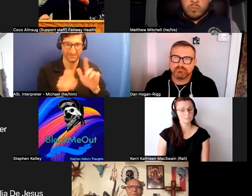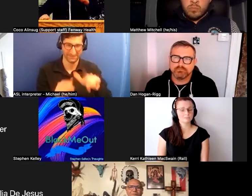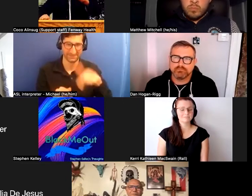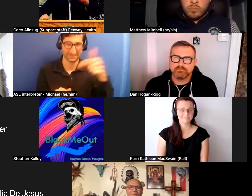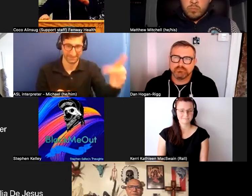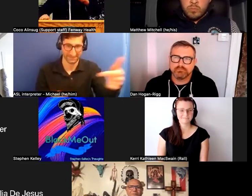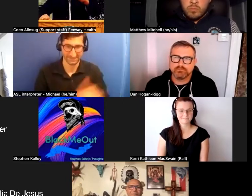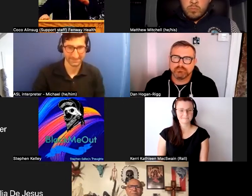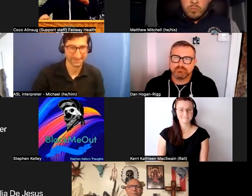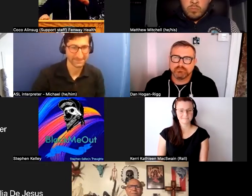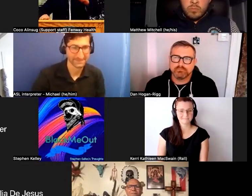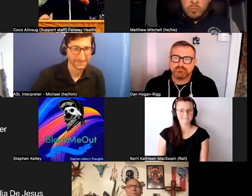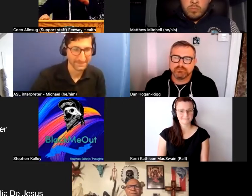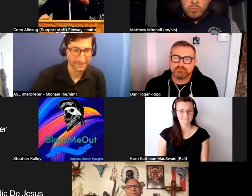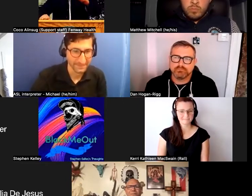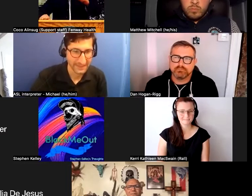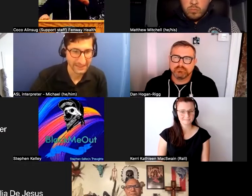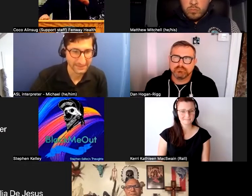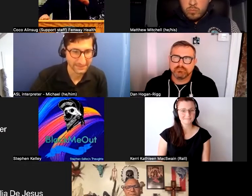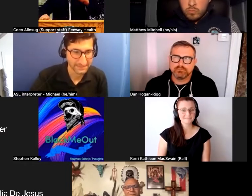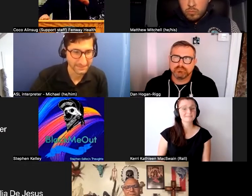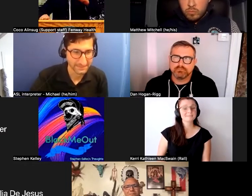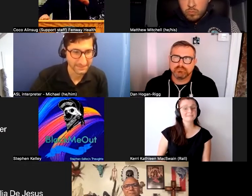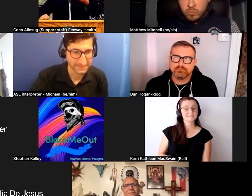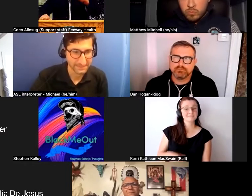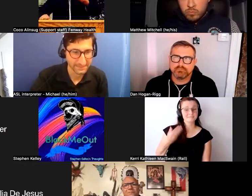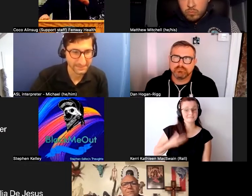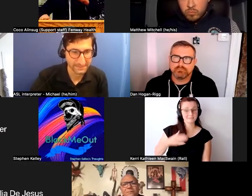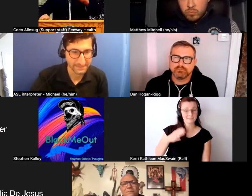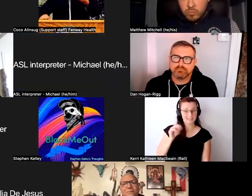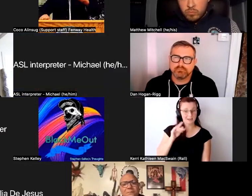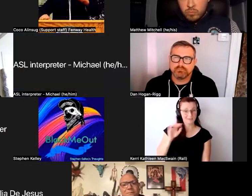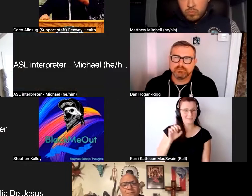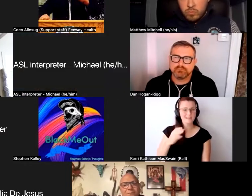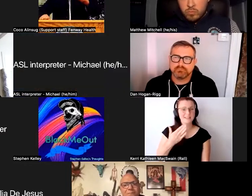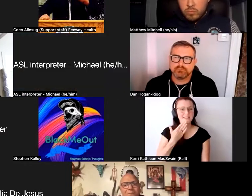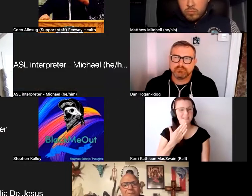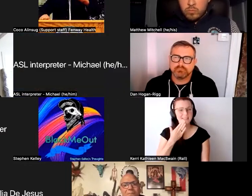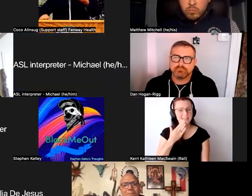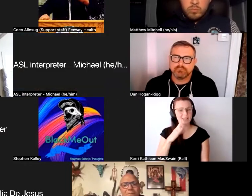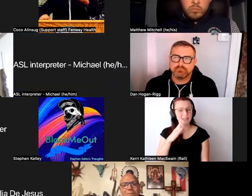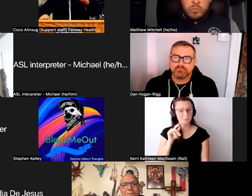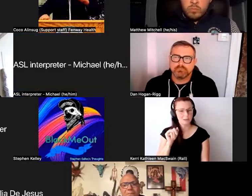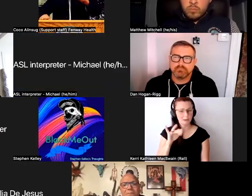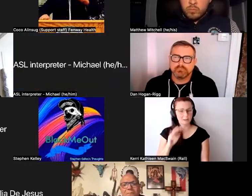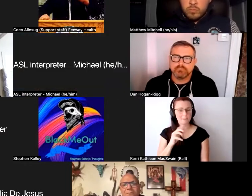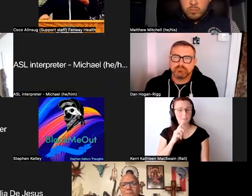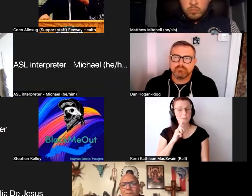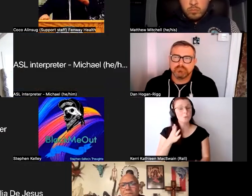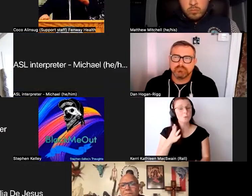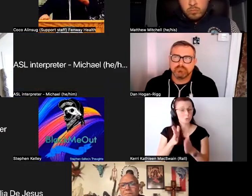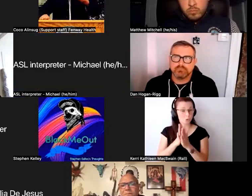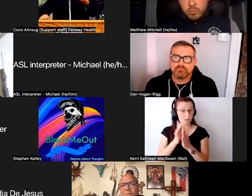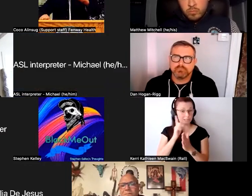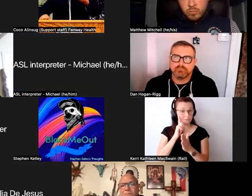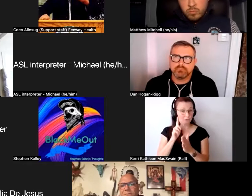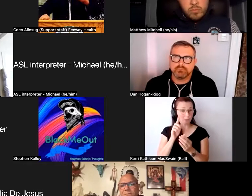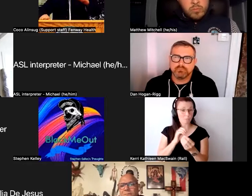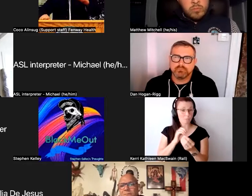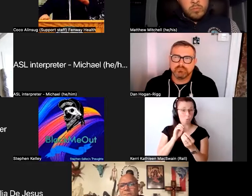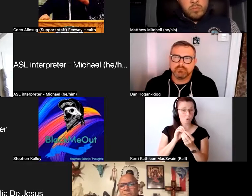Wonderful. Thank you, Miriam. There was also a request for more specific data on community impact, and I will be